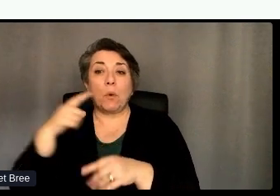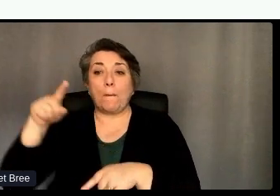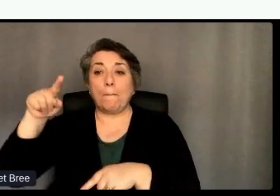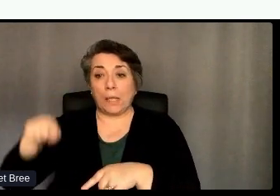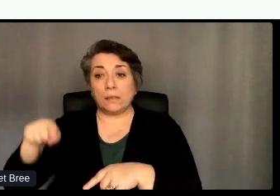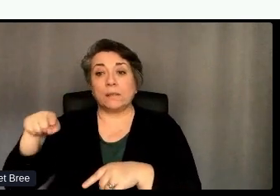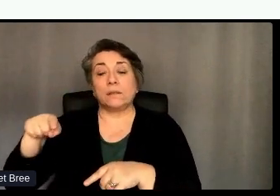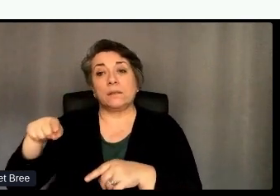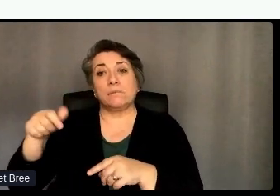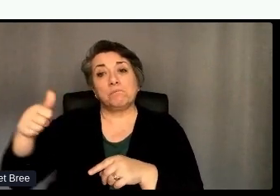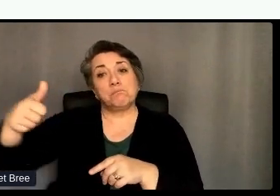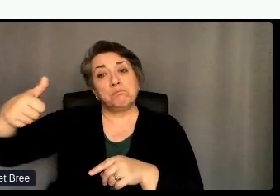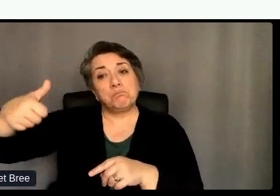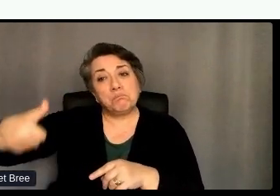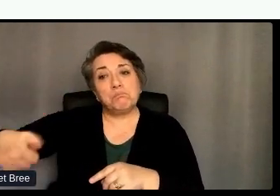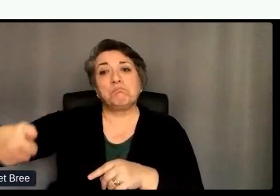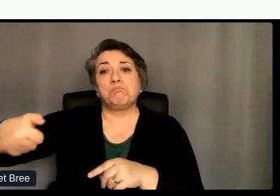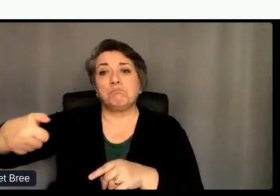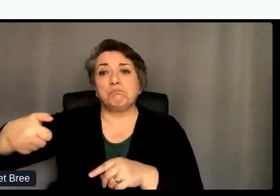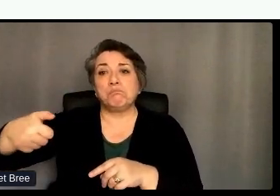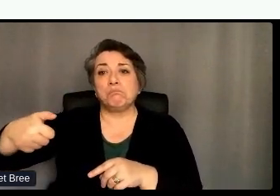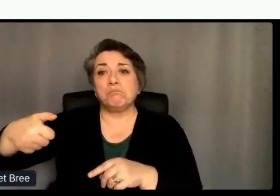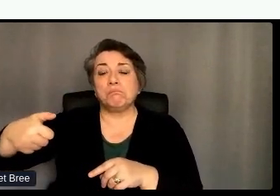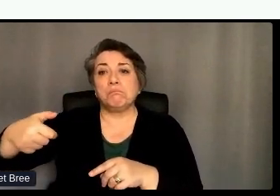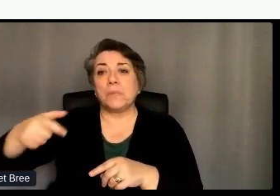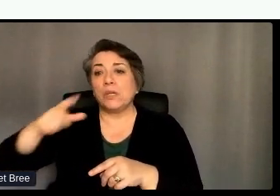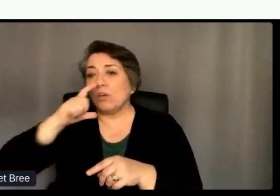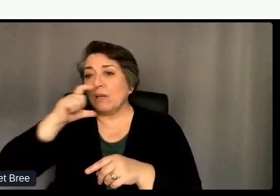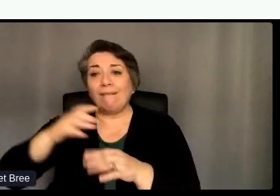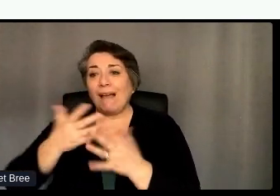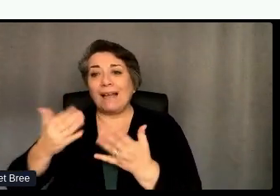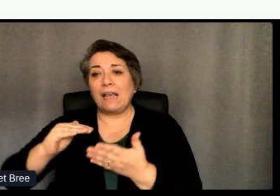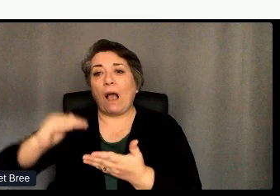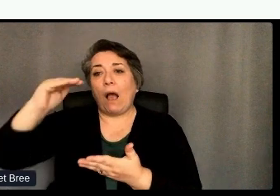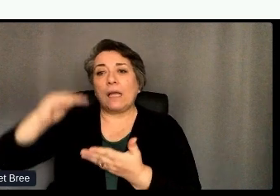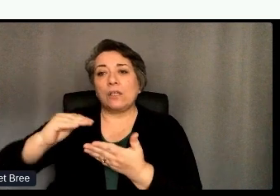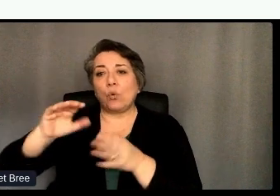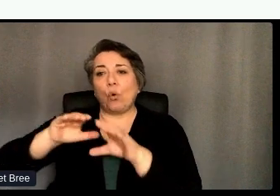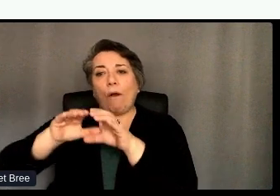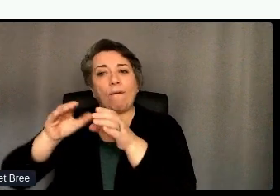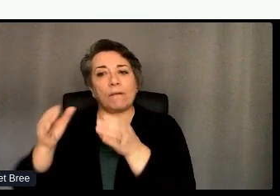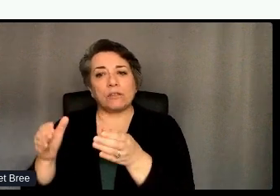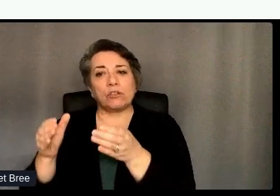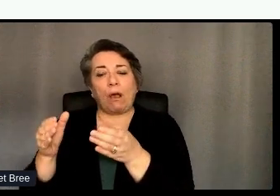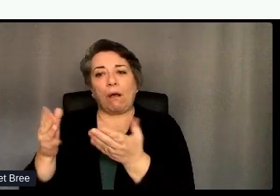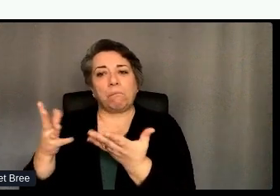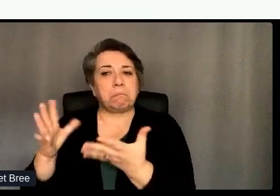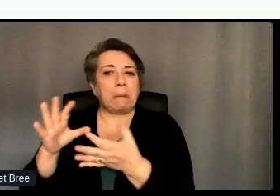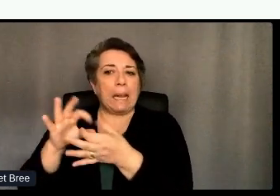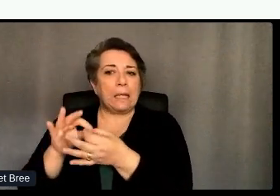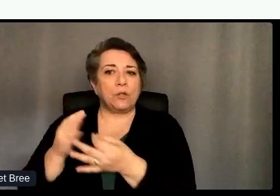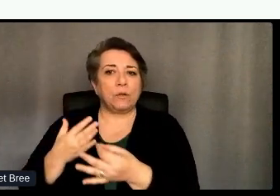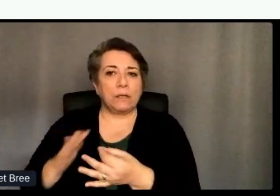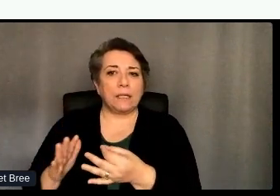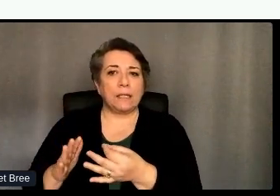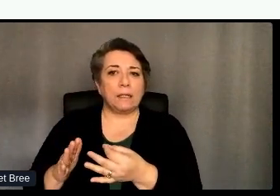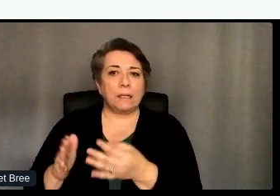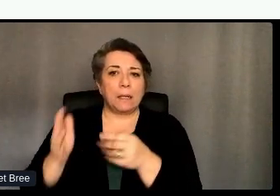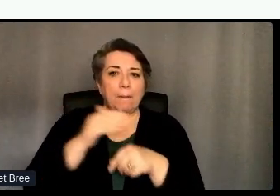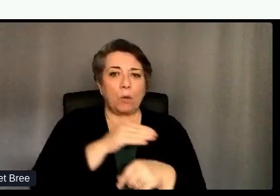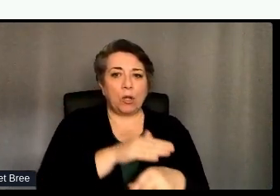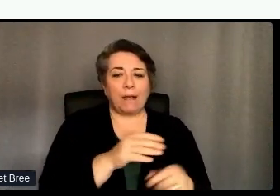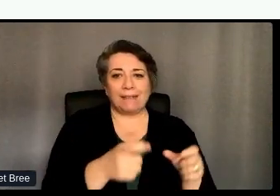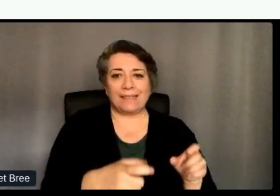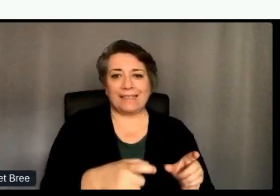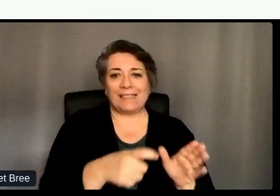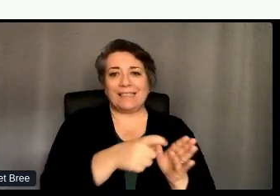could obviously have any height or curvature depending on the need. Bottom left, an extension that allows you to use clay to model